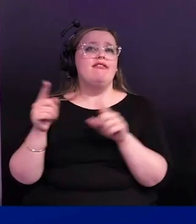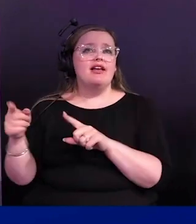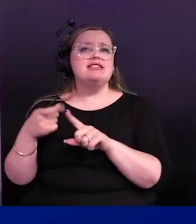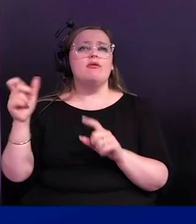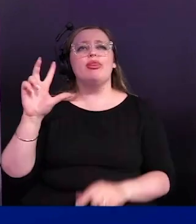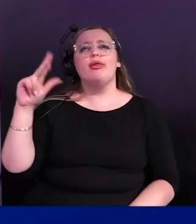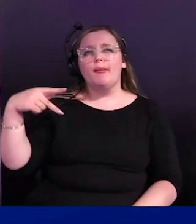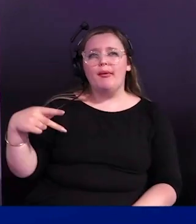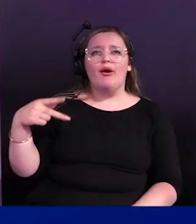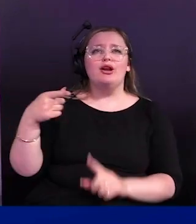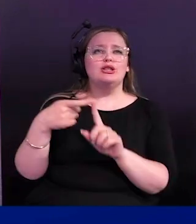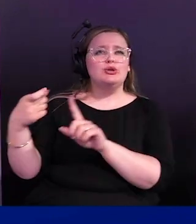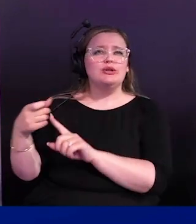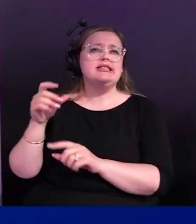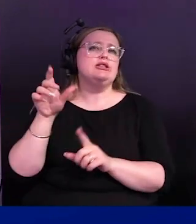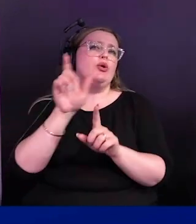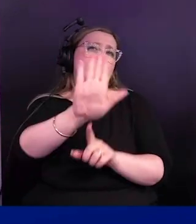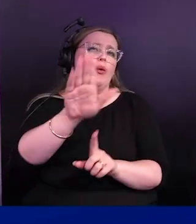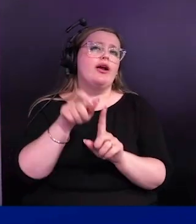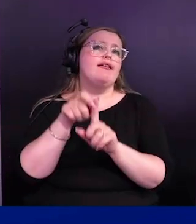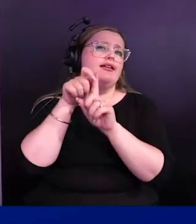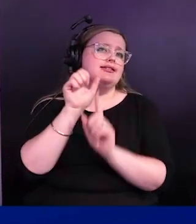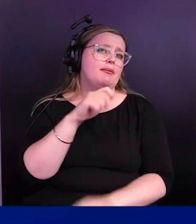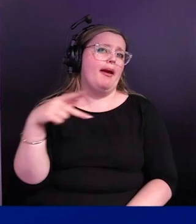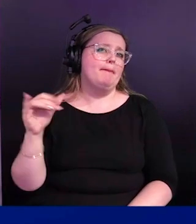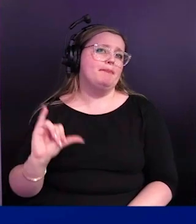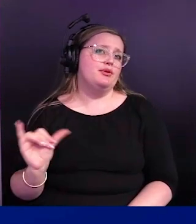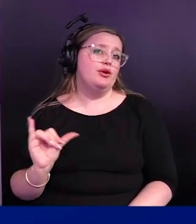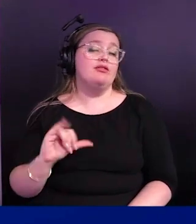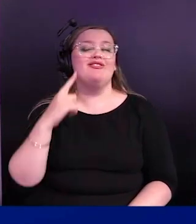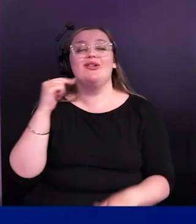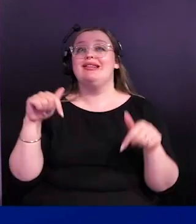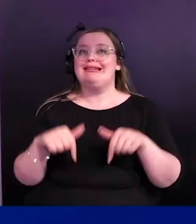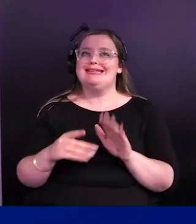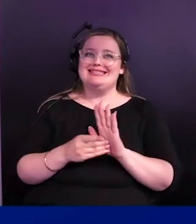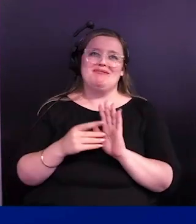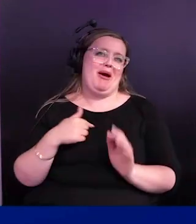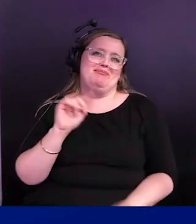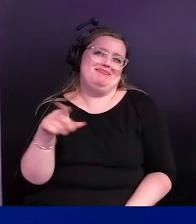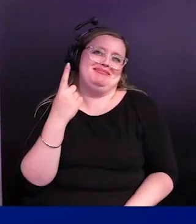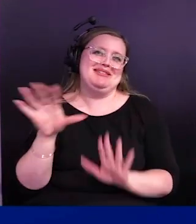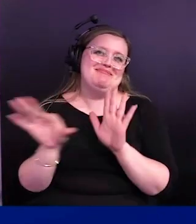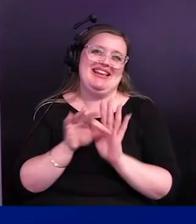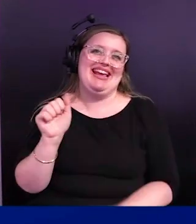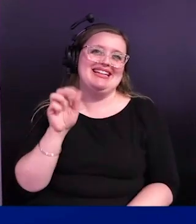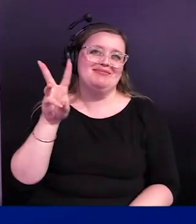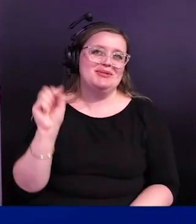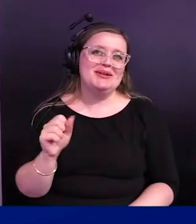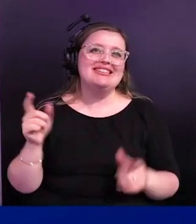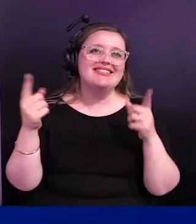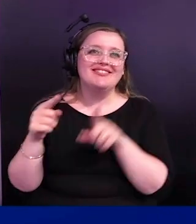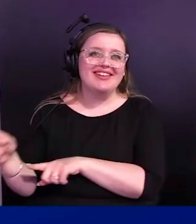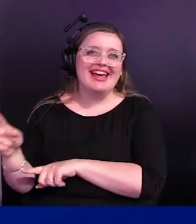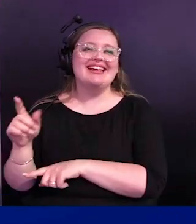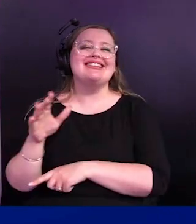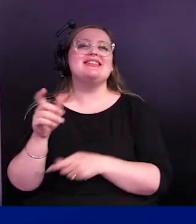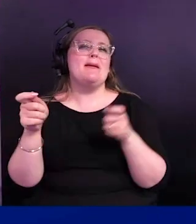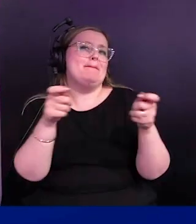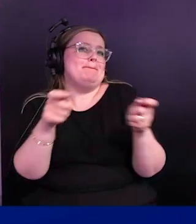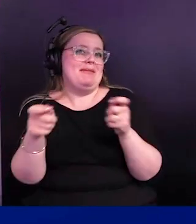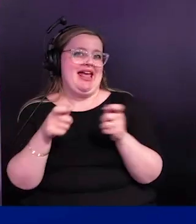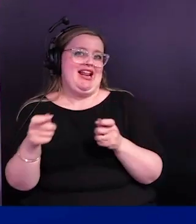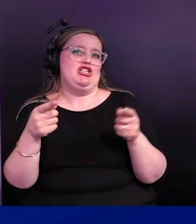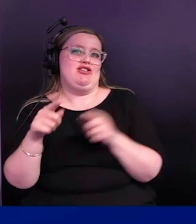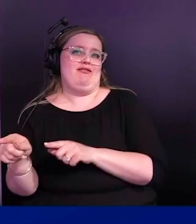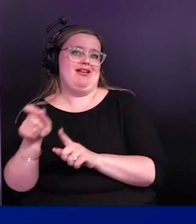sources or your custom applications as well. So for the sake of this demo, I'm choosing AWS events and management events specifically,